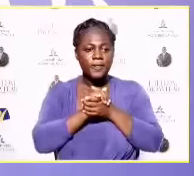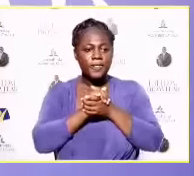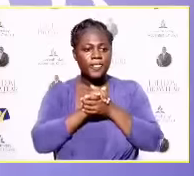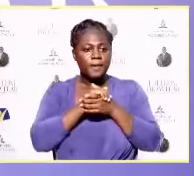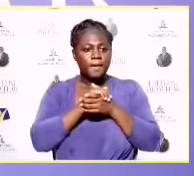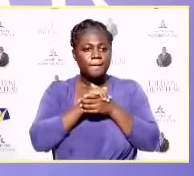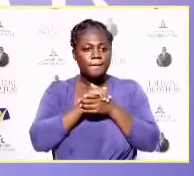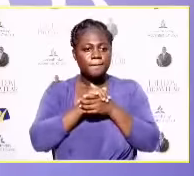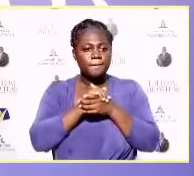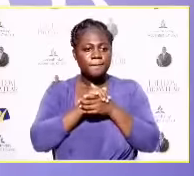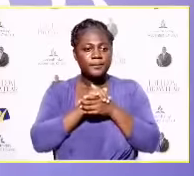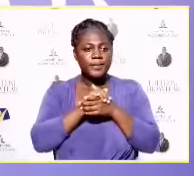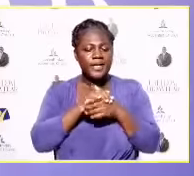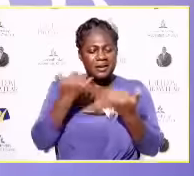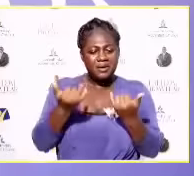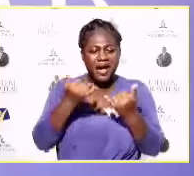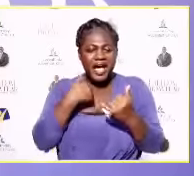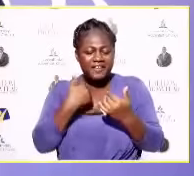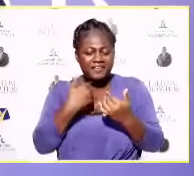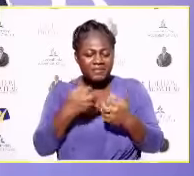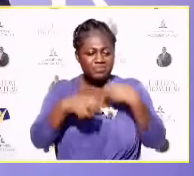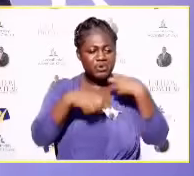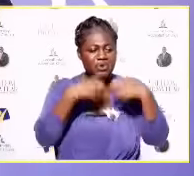problem or that problem.